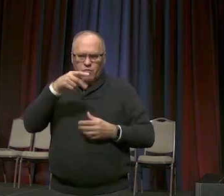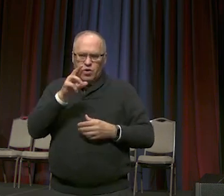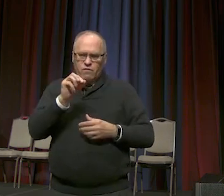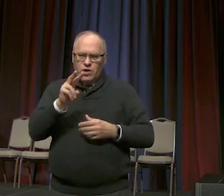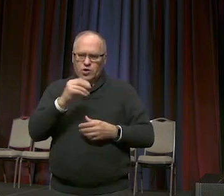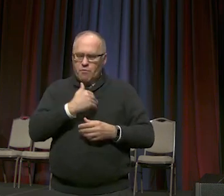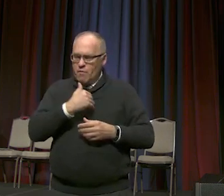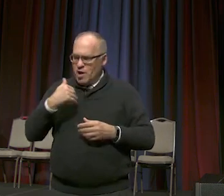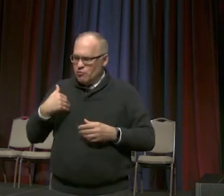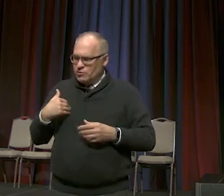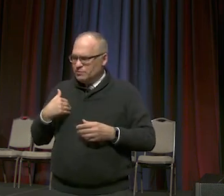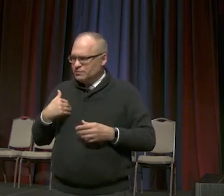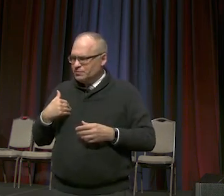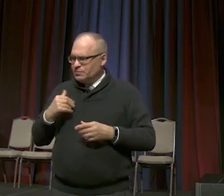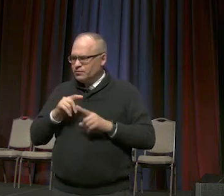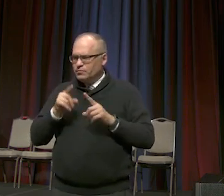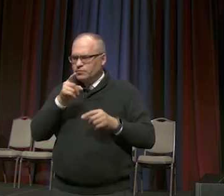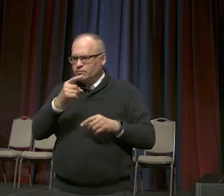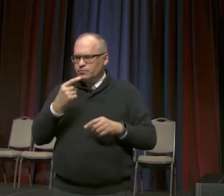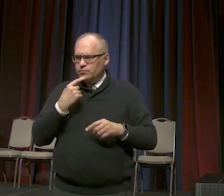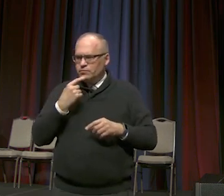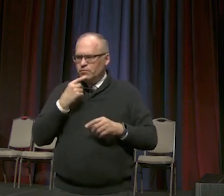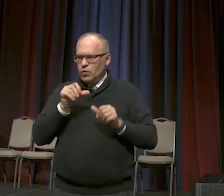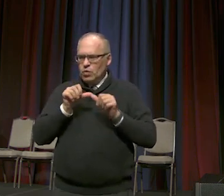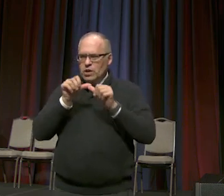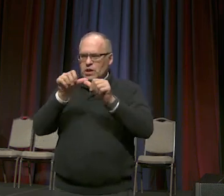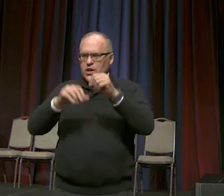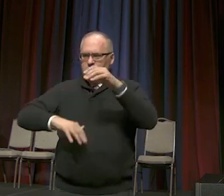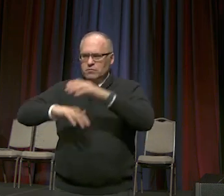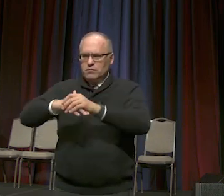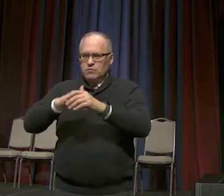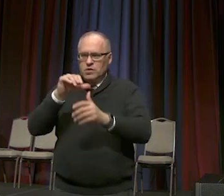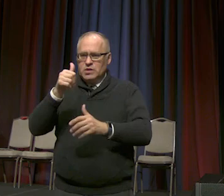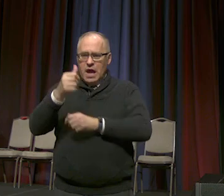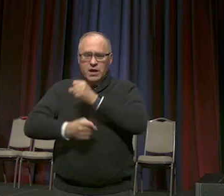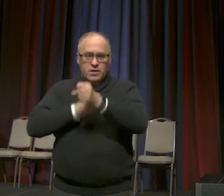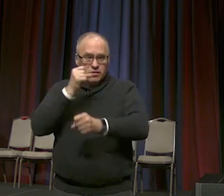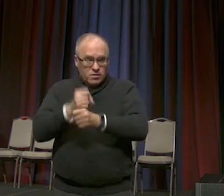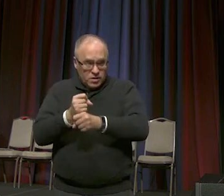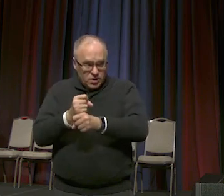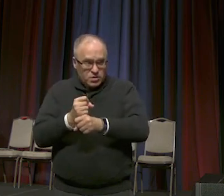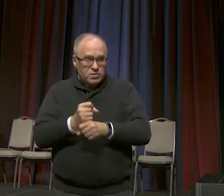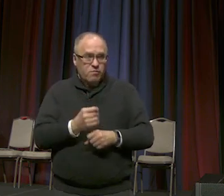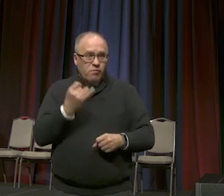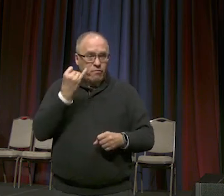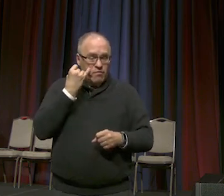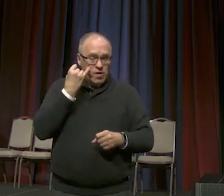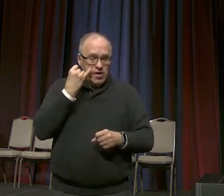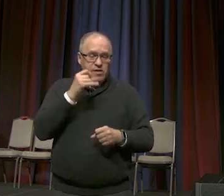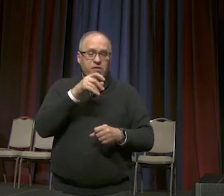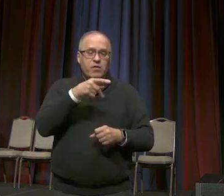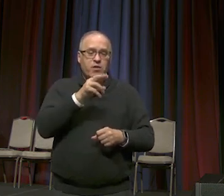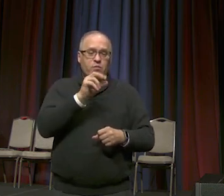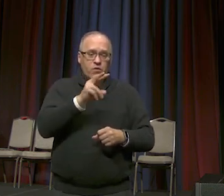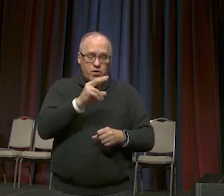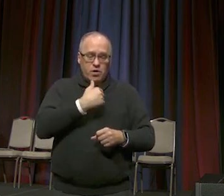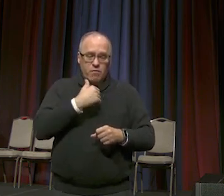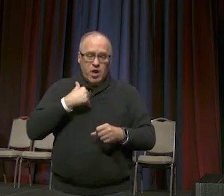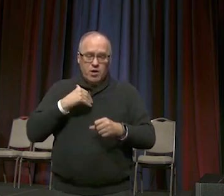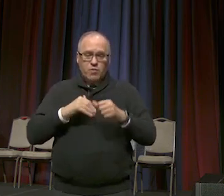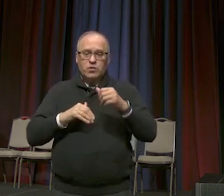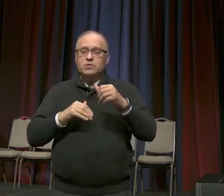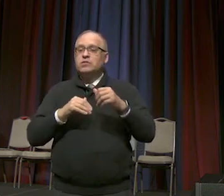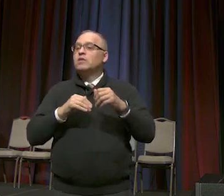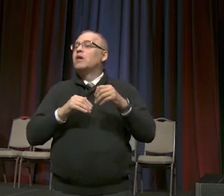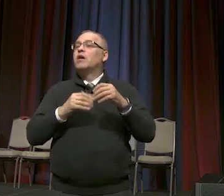provisional membership, but you also said that match would last for 10 years. So if provisional members make it to full membership before 10 years,